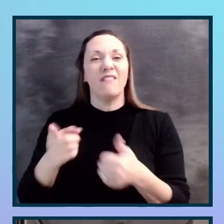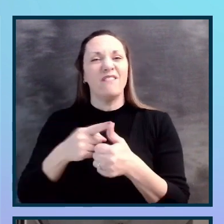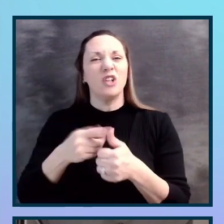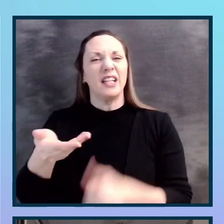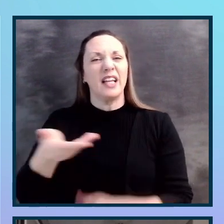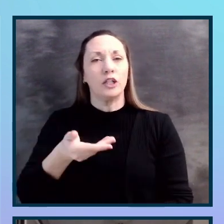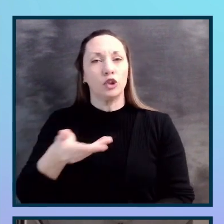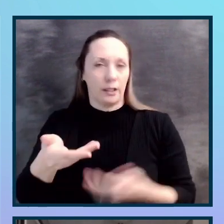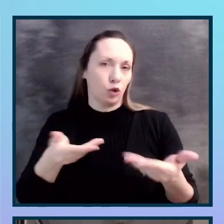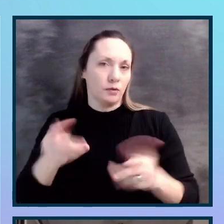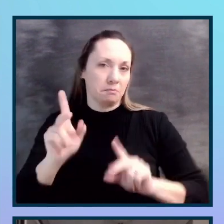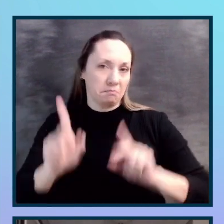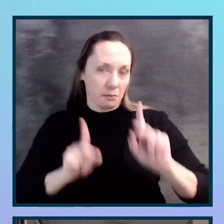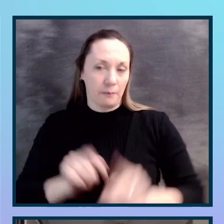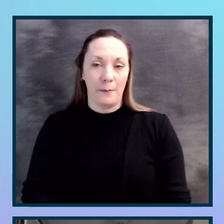introductions.